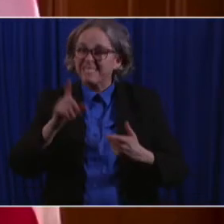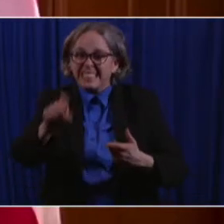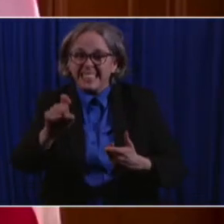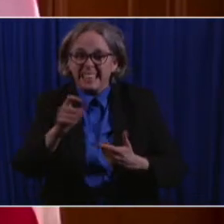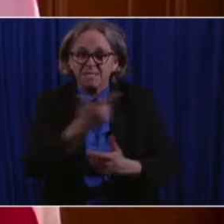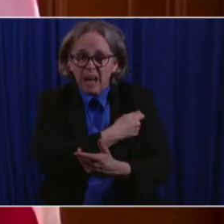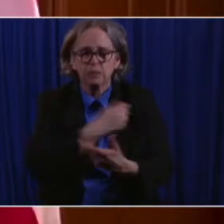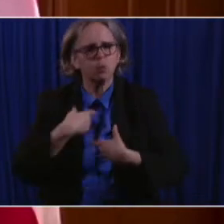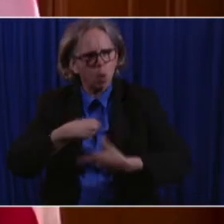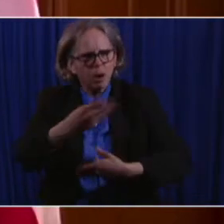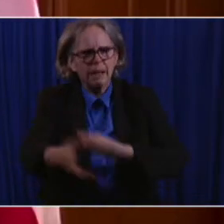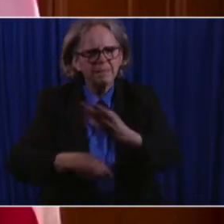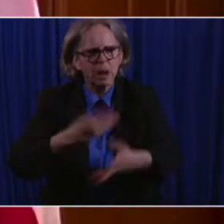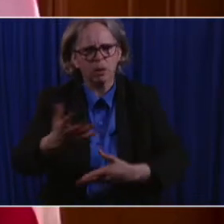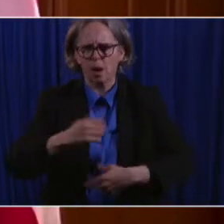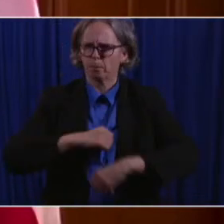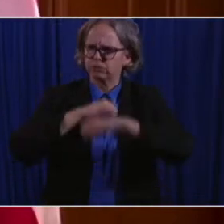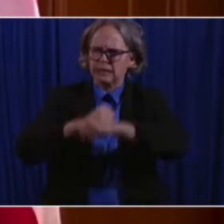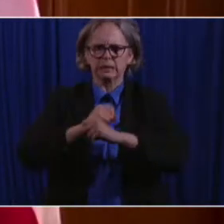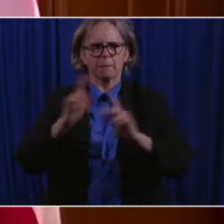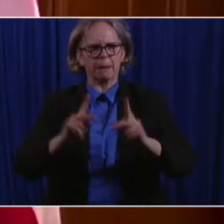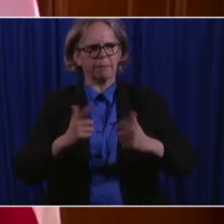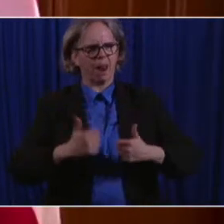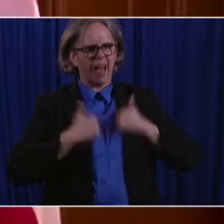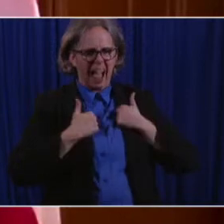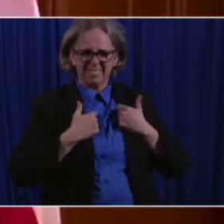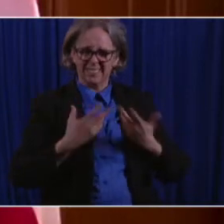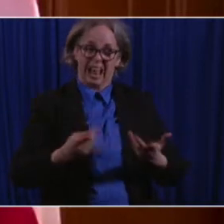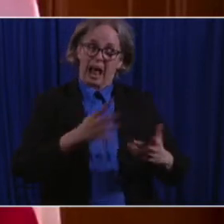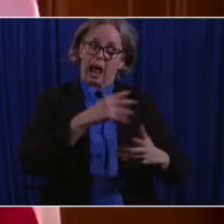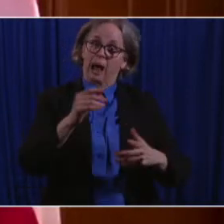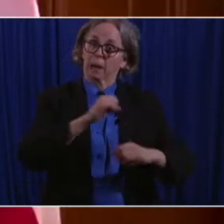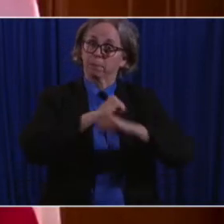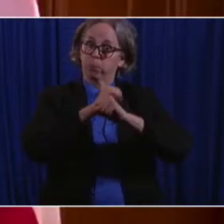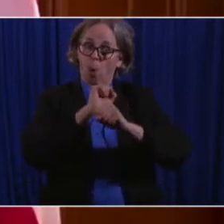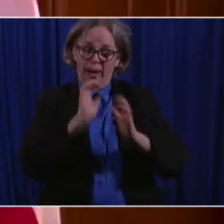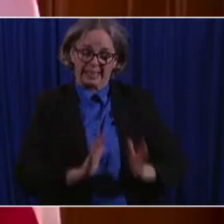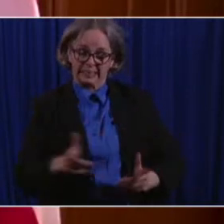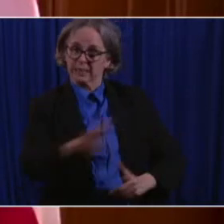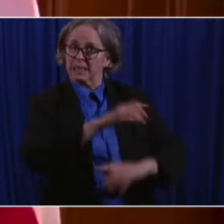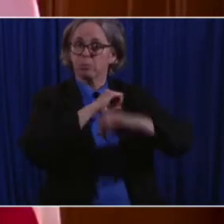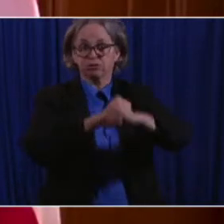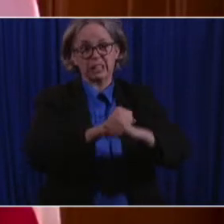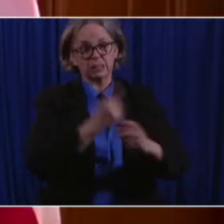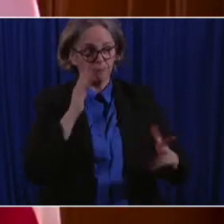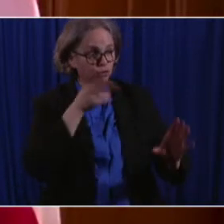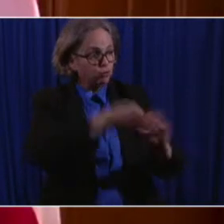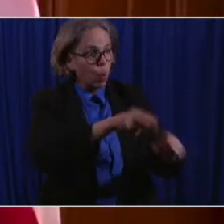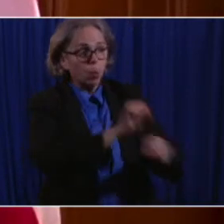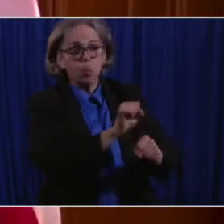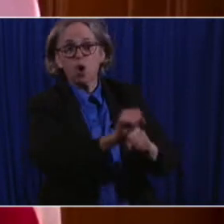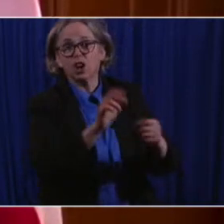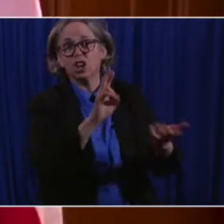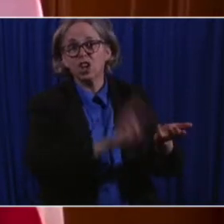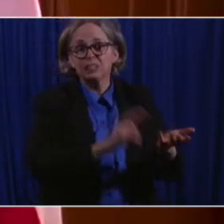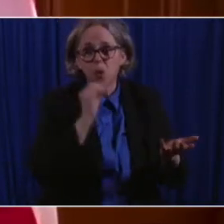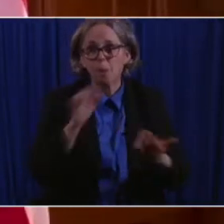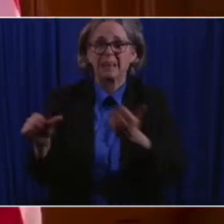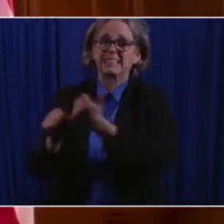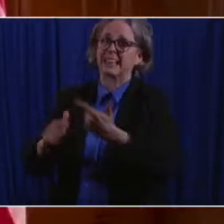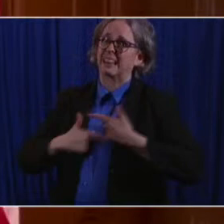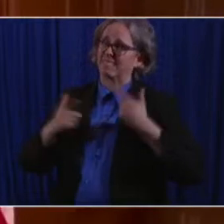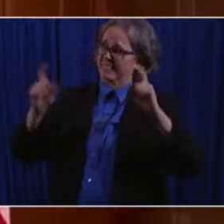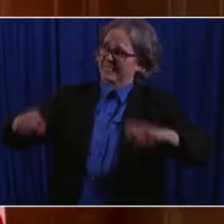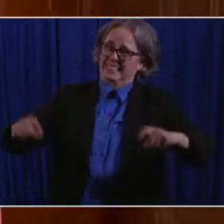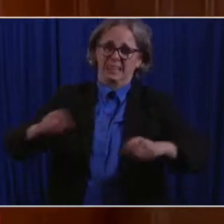residents in your nursing home or your assisted living. Eric, let's go to the data today.